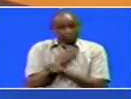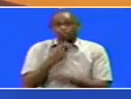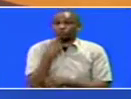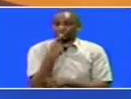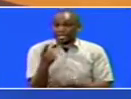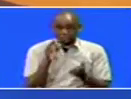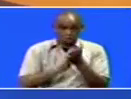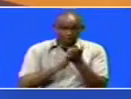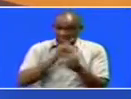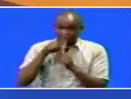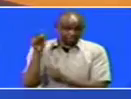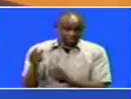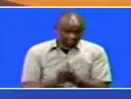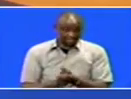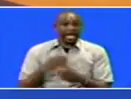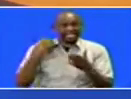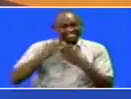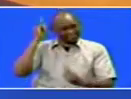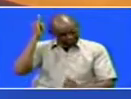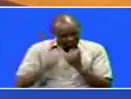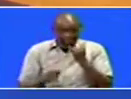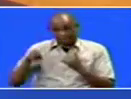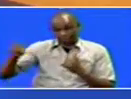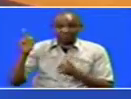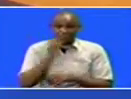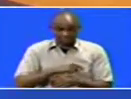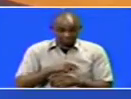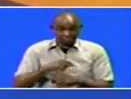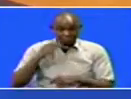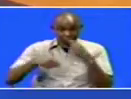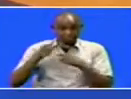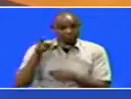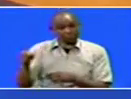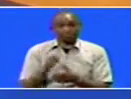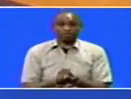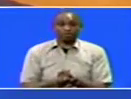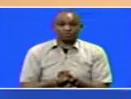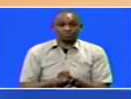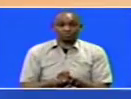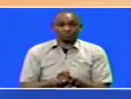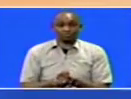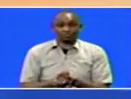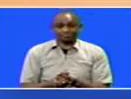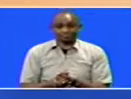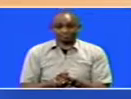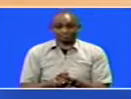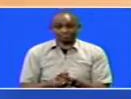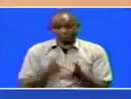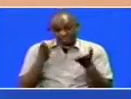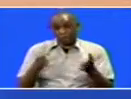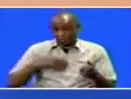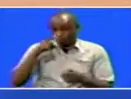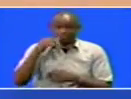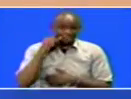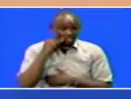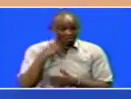making comments on it until when the Assembly Committee will have finished discussing it. However, the residents of